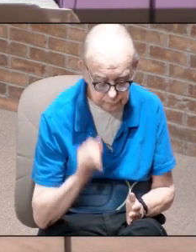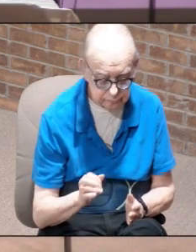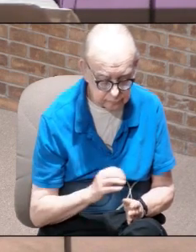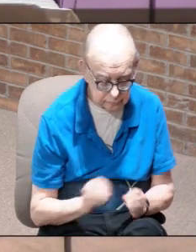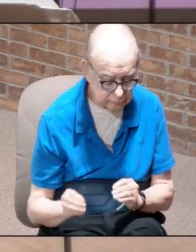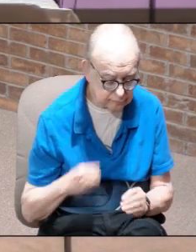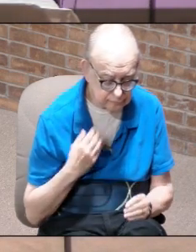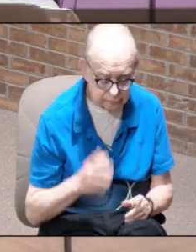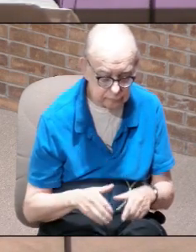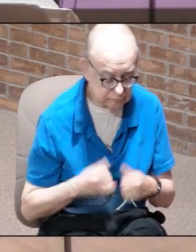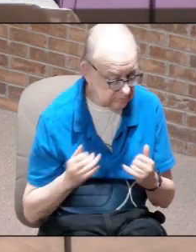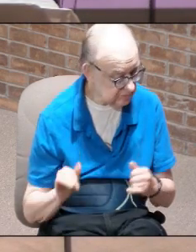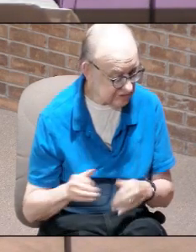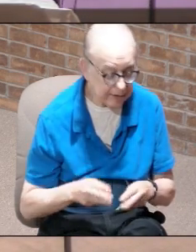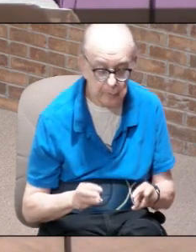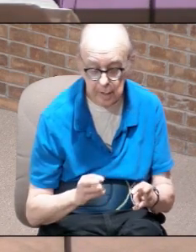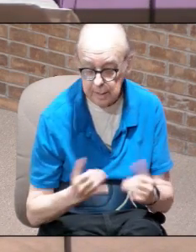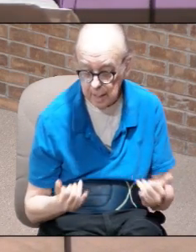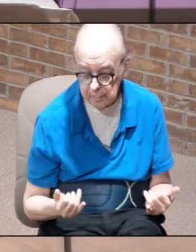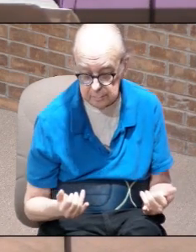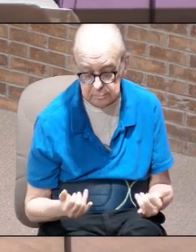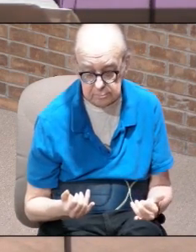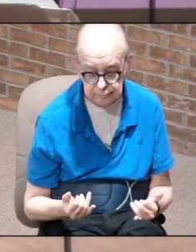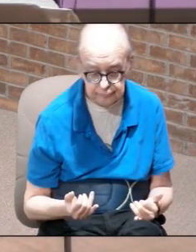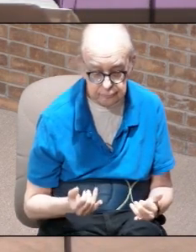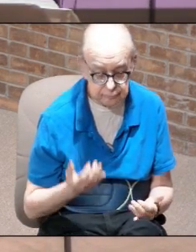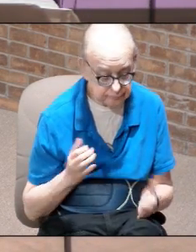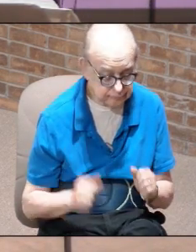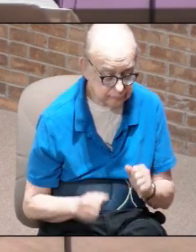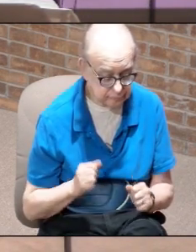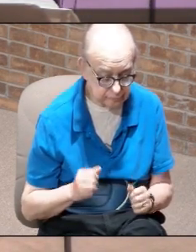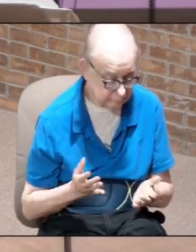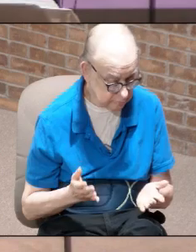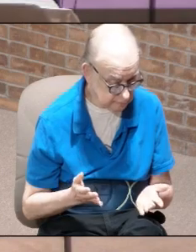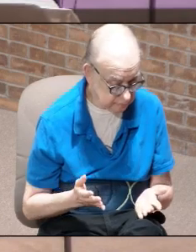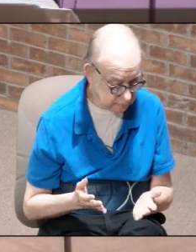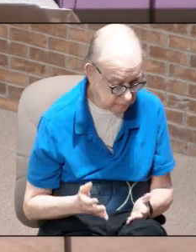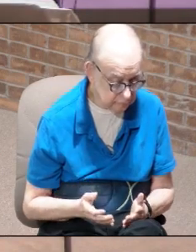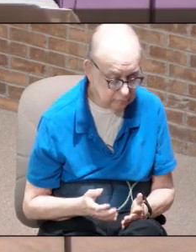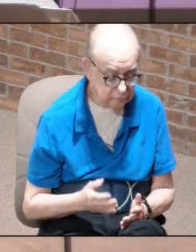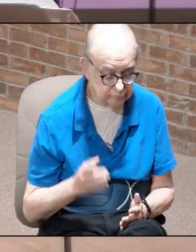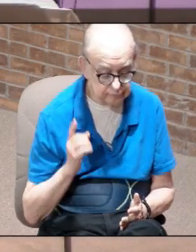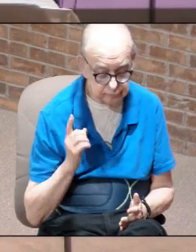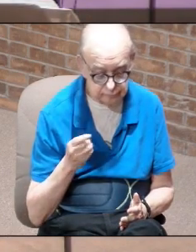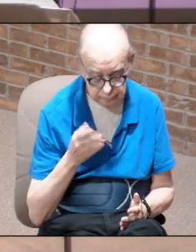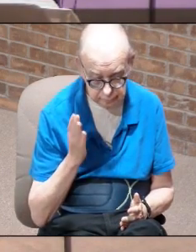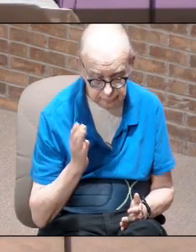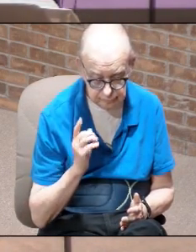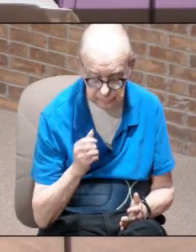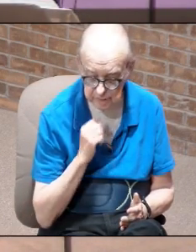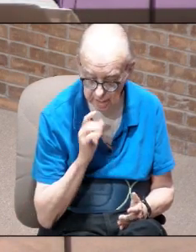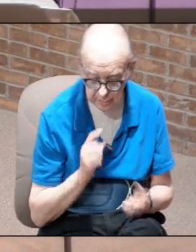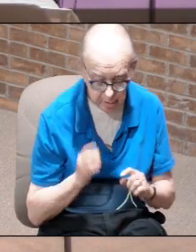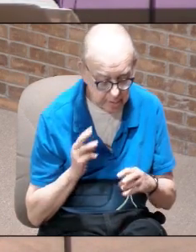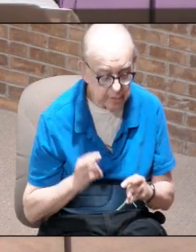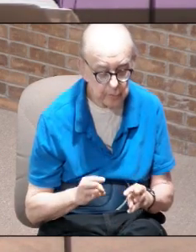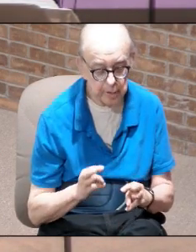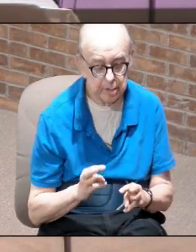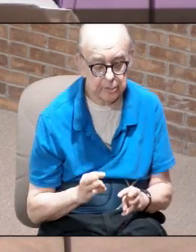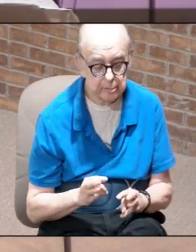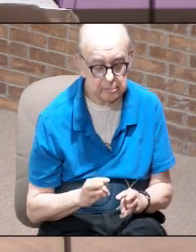moving in our life the same way, or could possibly be. He's not changing his